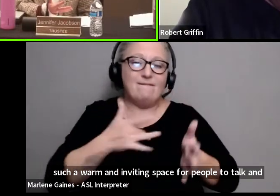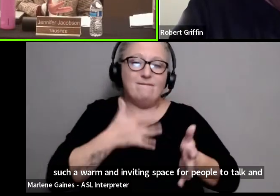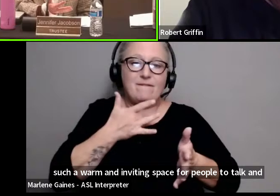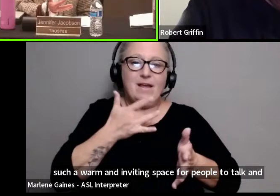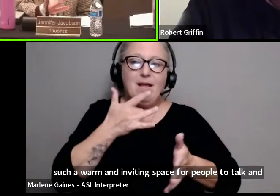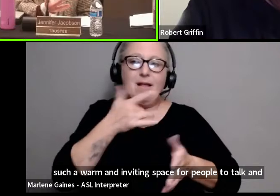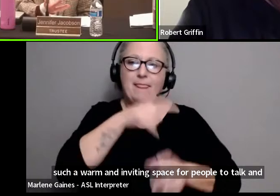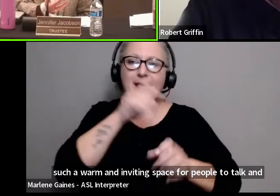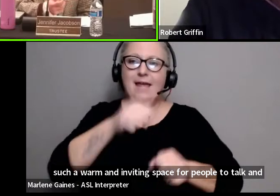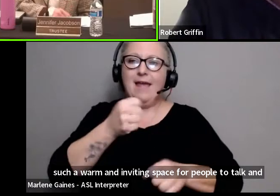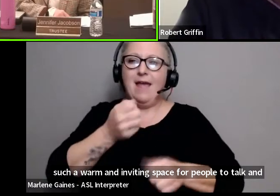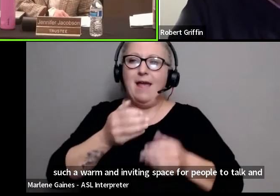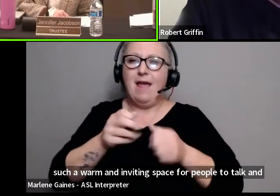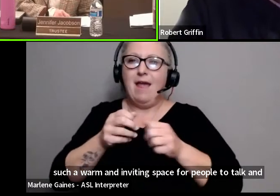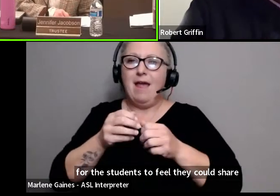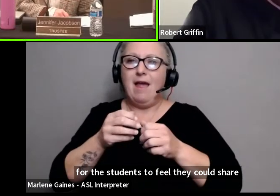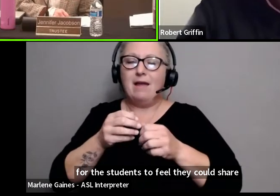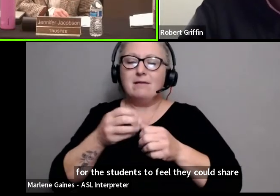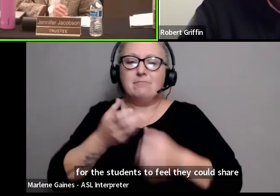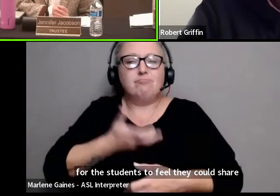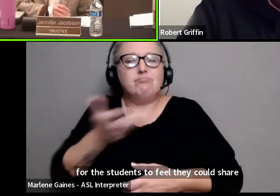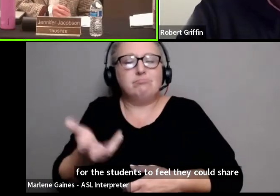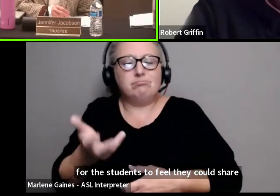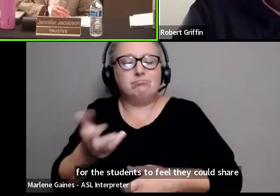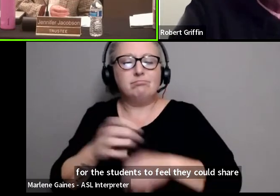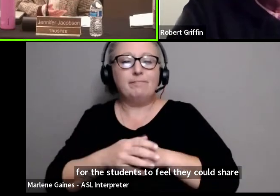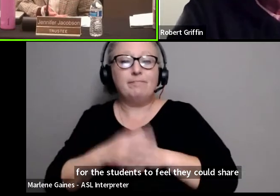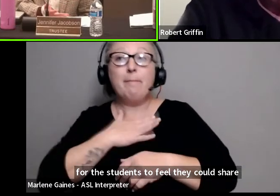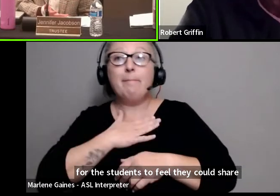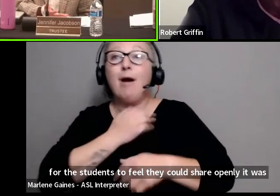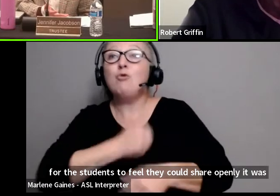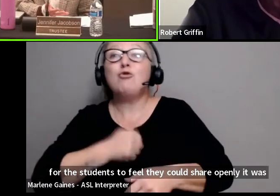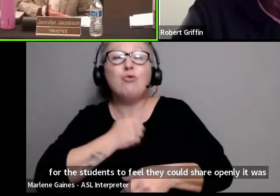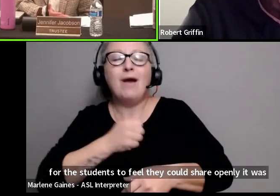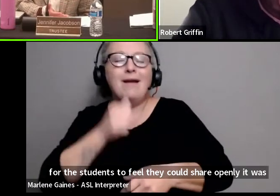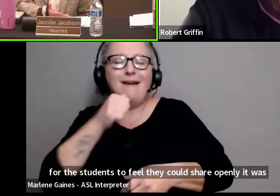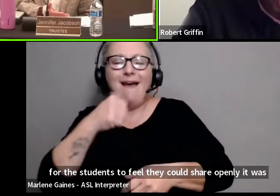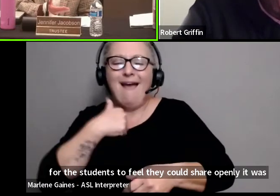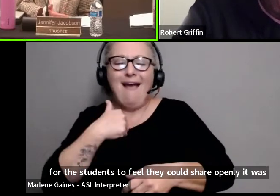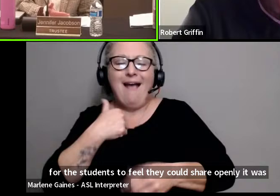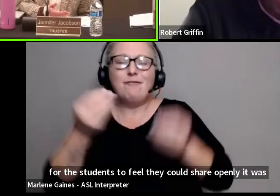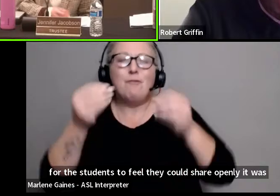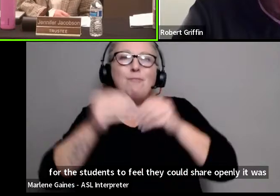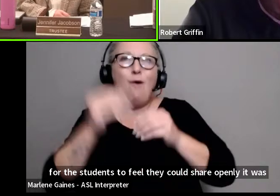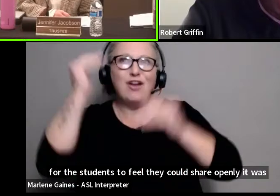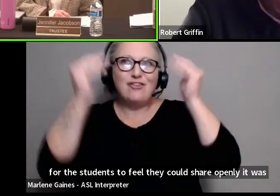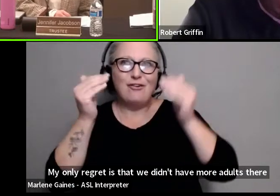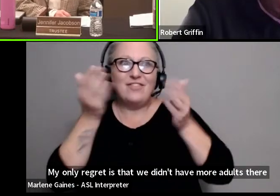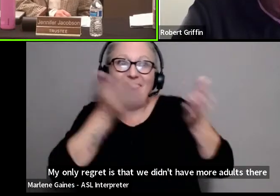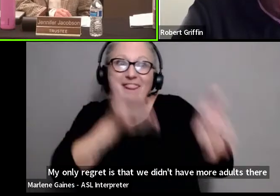could share openly. It was, my only regret is that we didn't have more adults there to hear them.